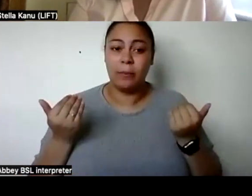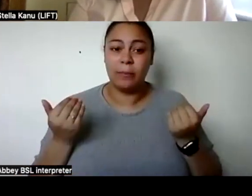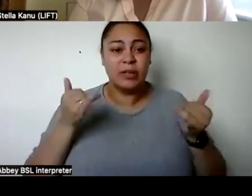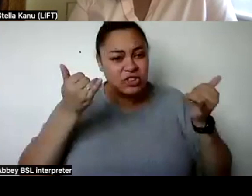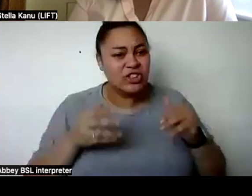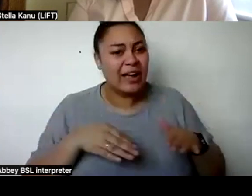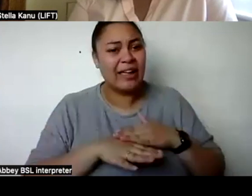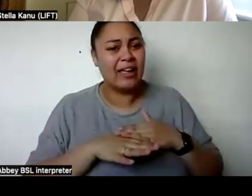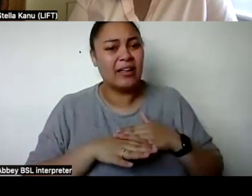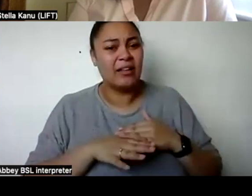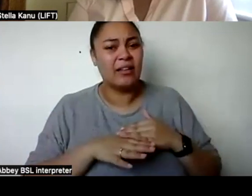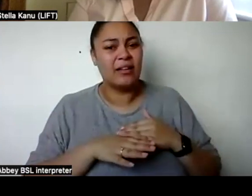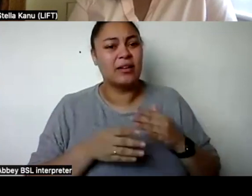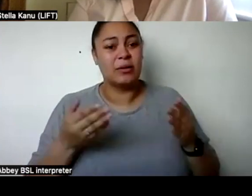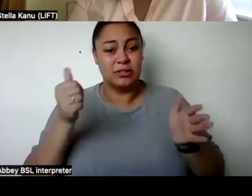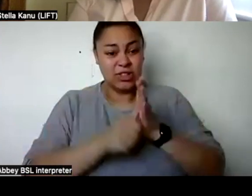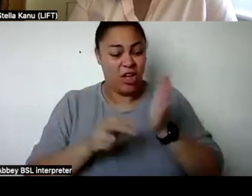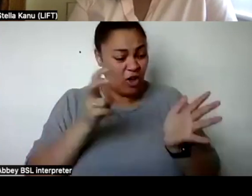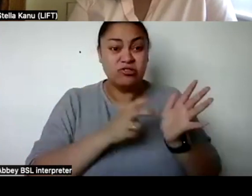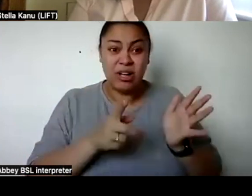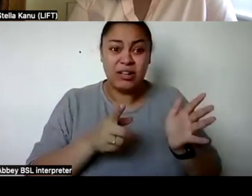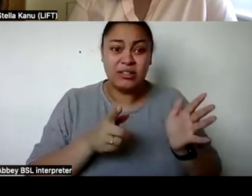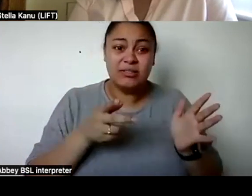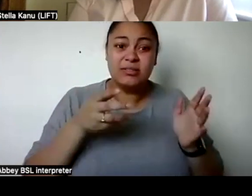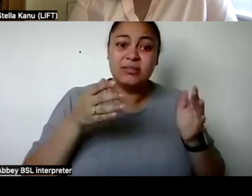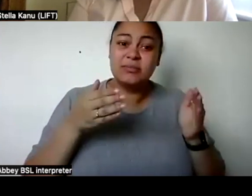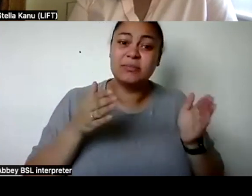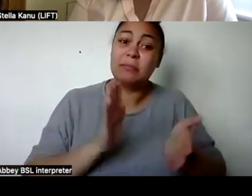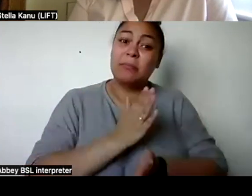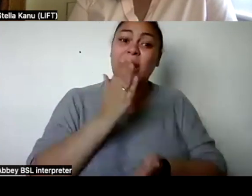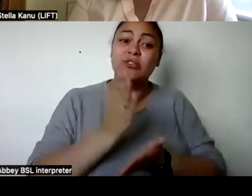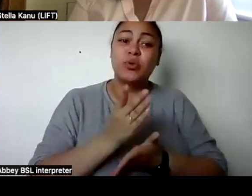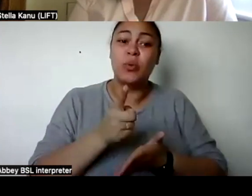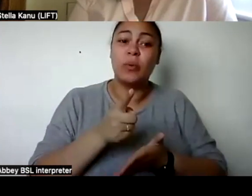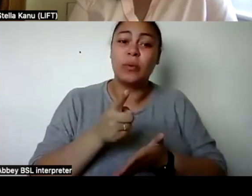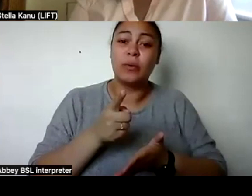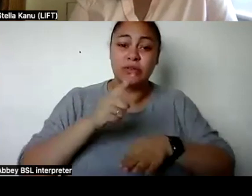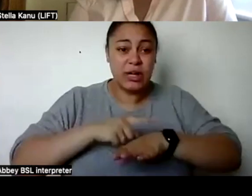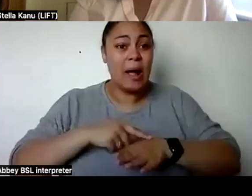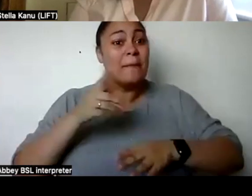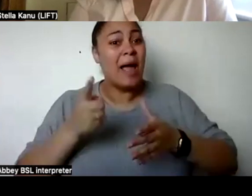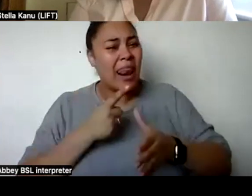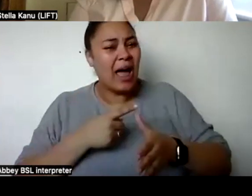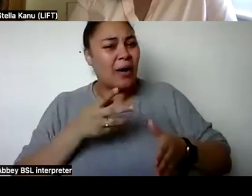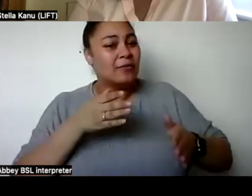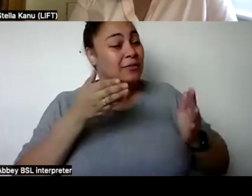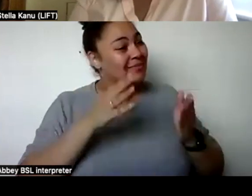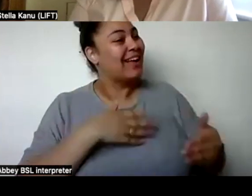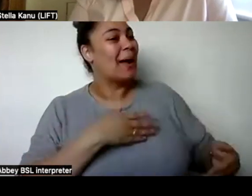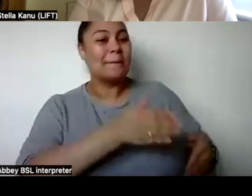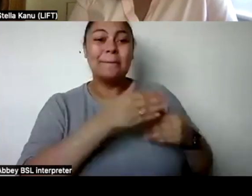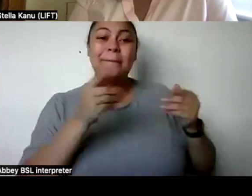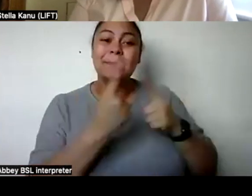know, at the start of a contract, we made sure that there was time allowed for introductions. So new people met other people and they